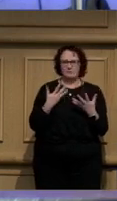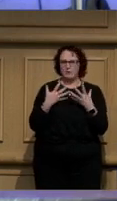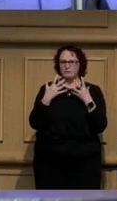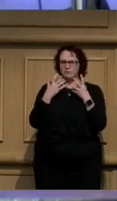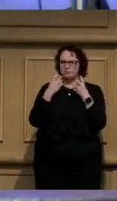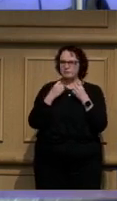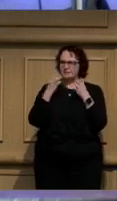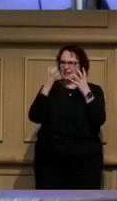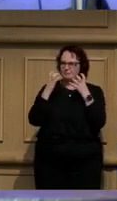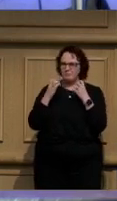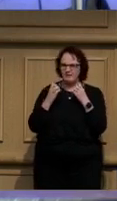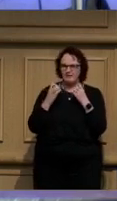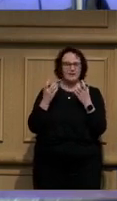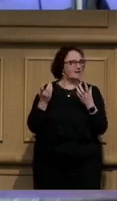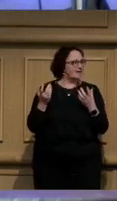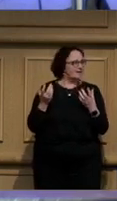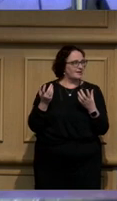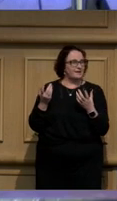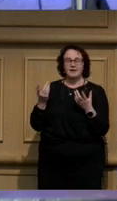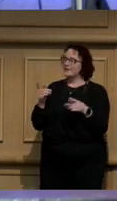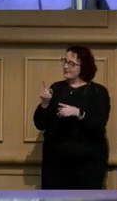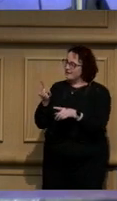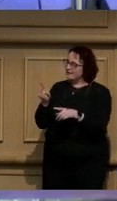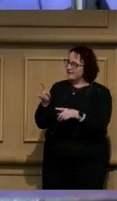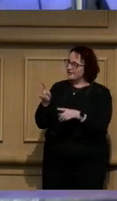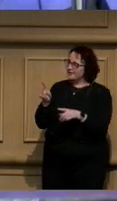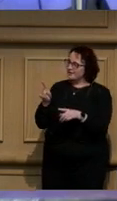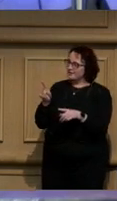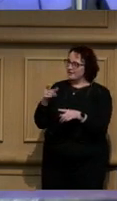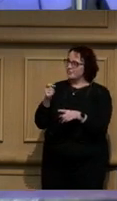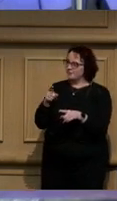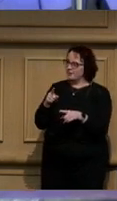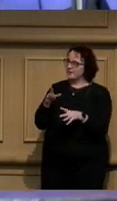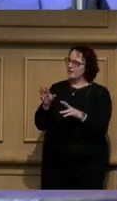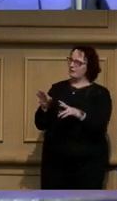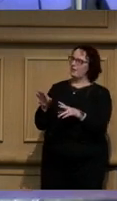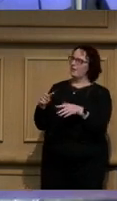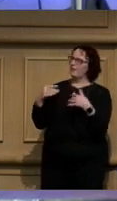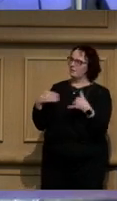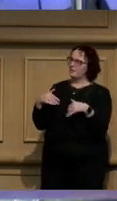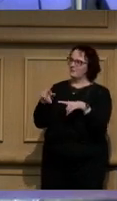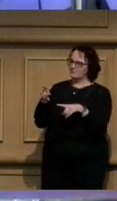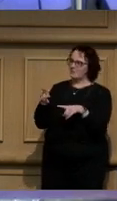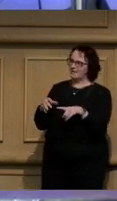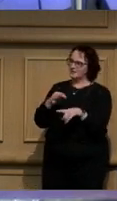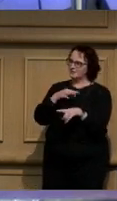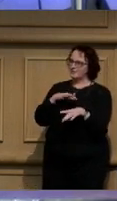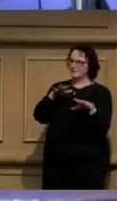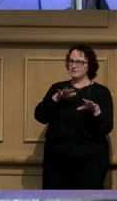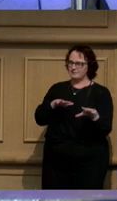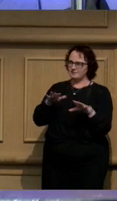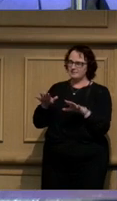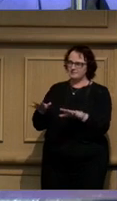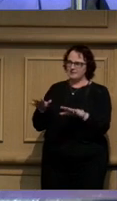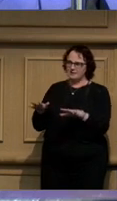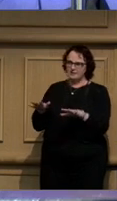conversation. No, I think it's kind of one of those mic drop moments, Marina, and it's good for that to settle. David, I feel